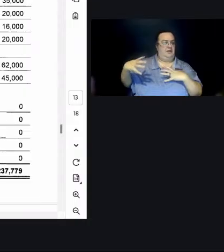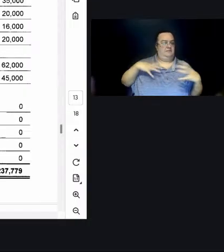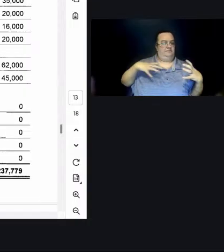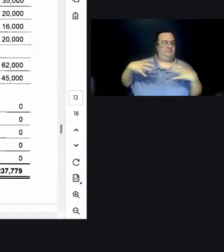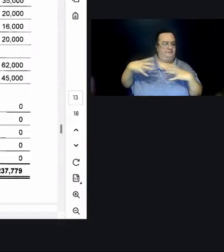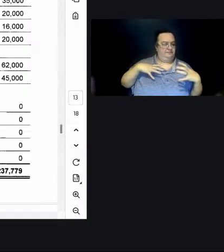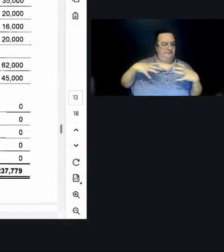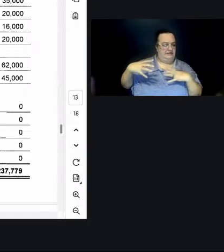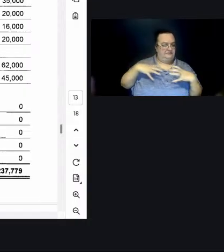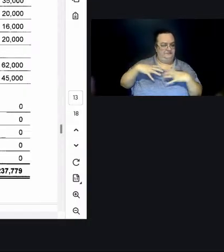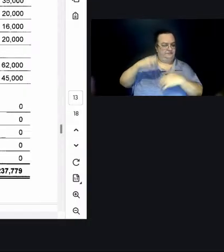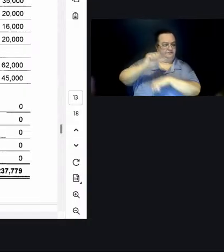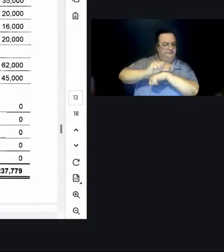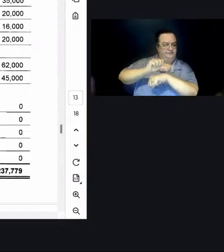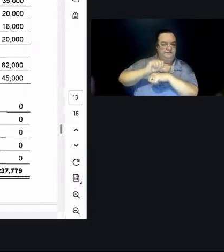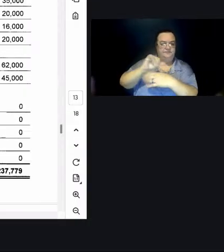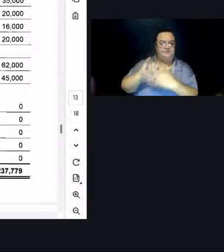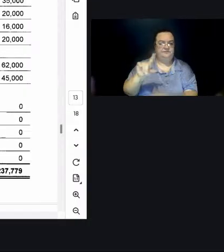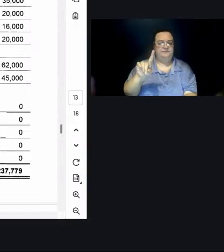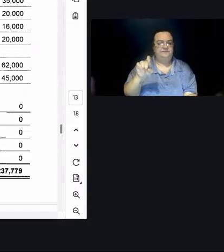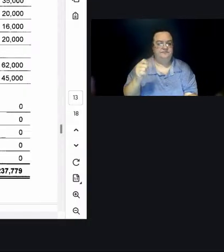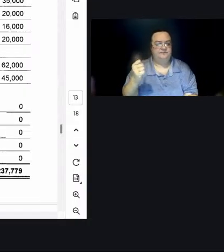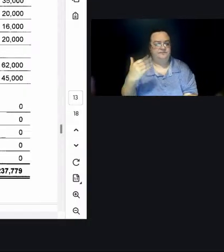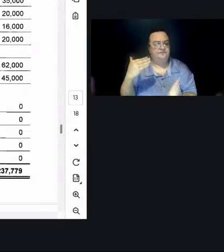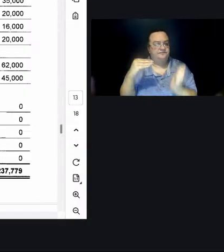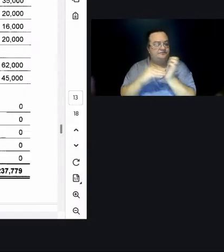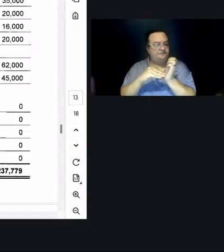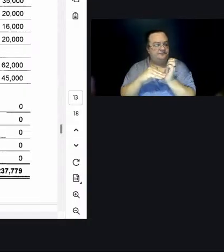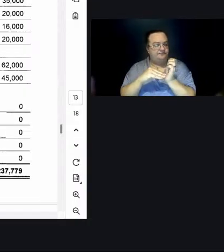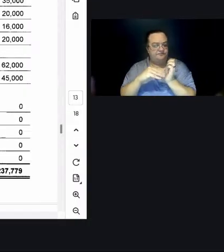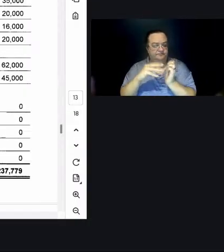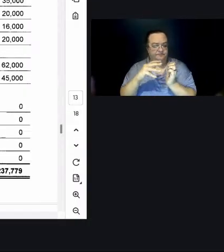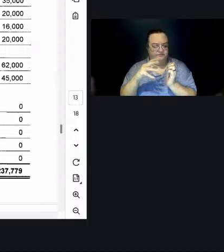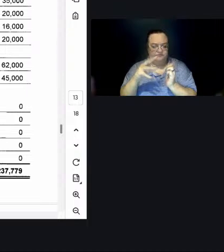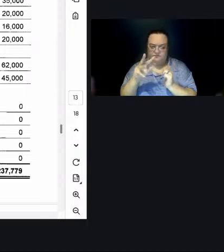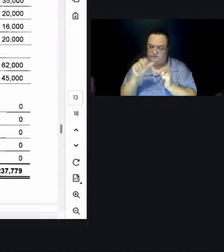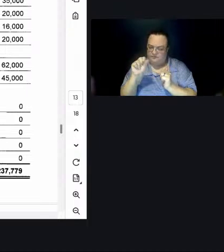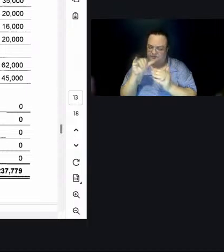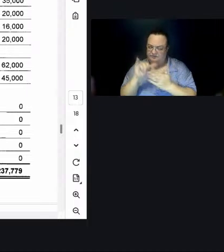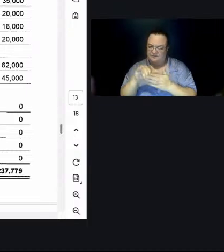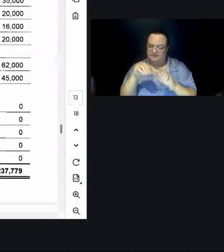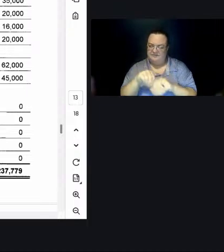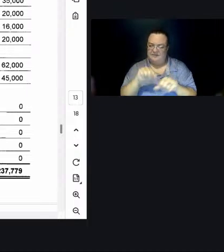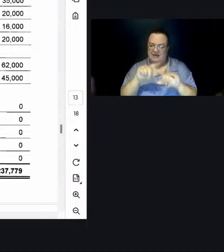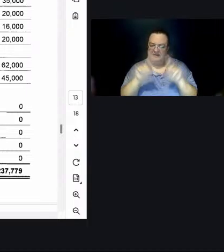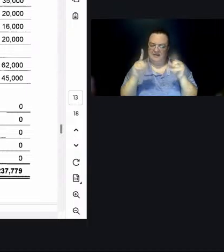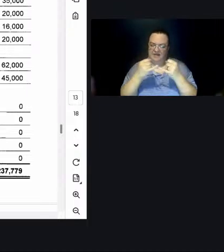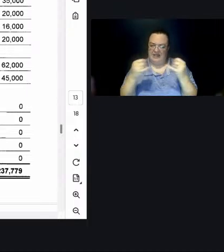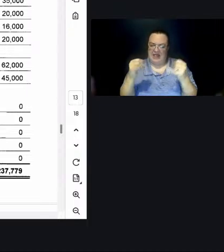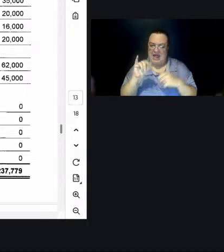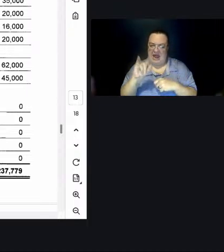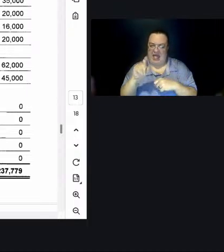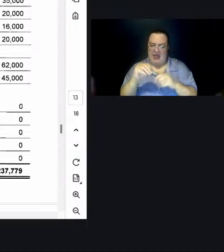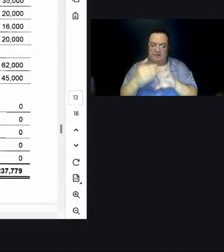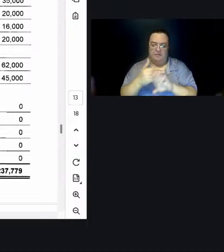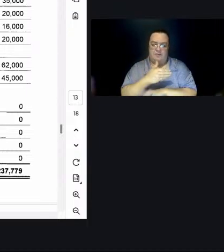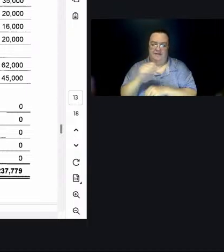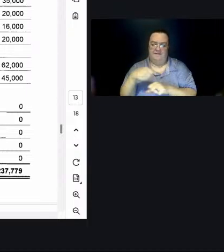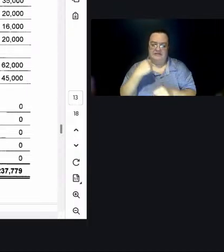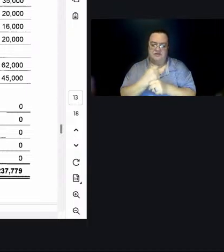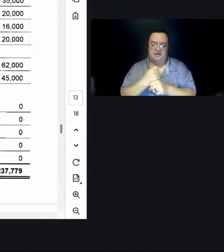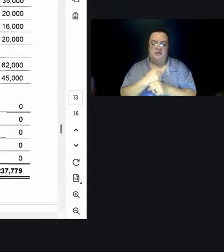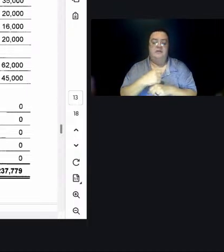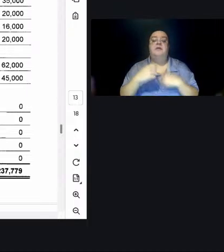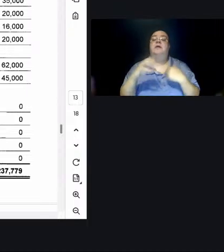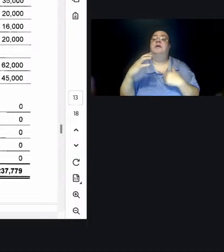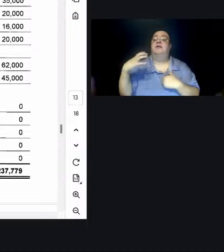holidays worked. The 115,000, was that in a different line item in previous years? Yes, ma'am.